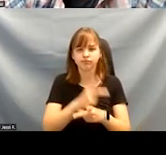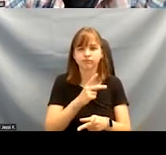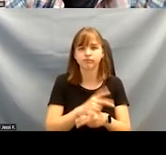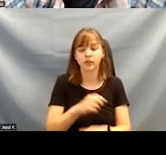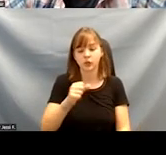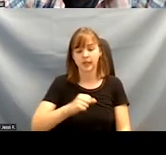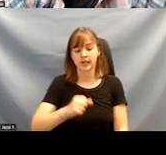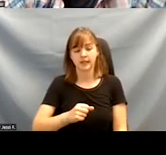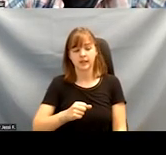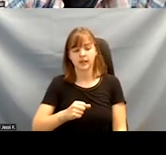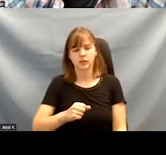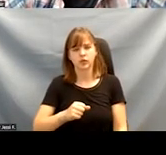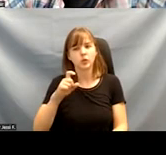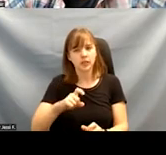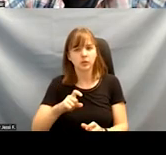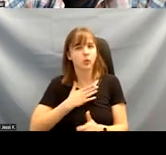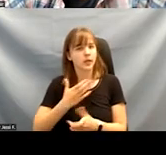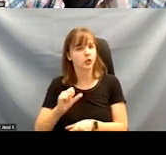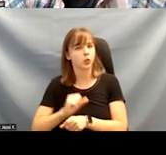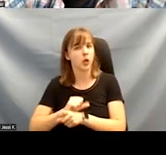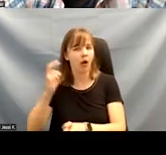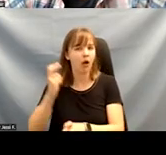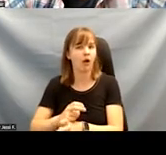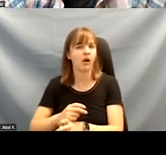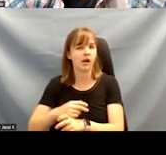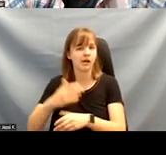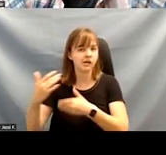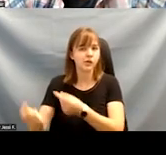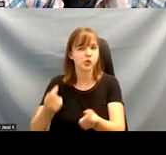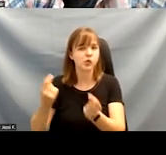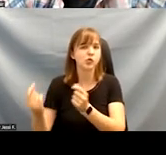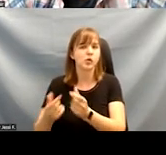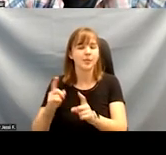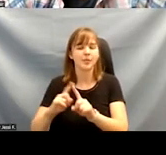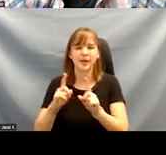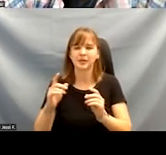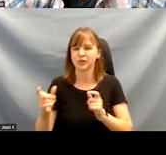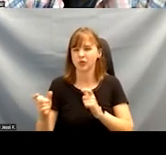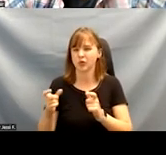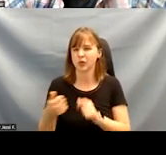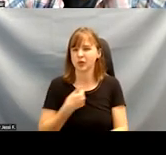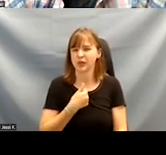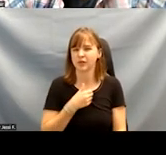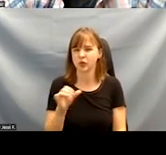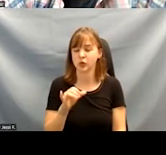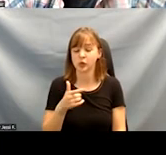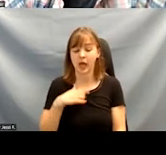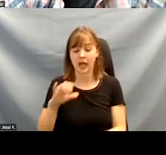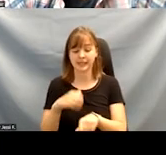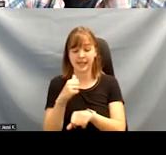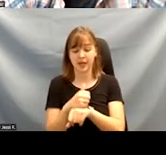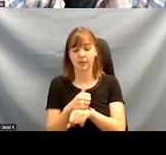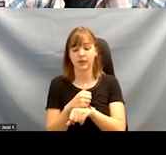have to really control it. And so the way that I kind of structure it is I give myself structure times to do the hustle.